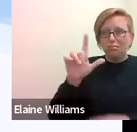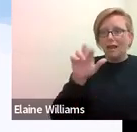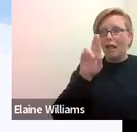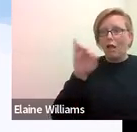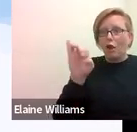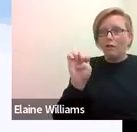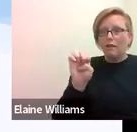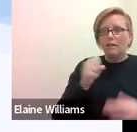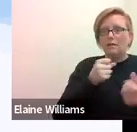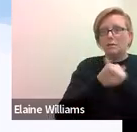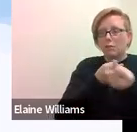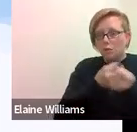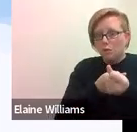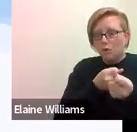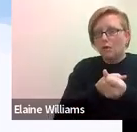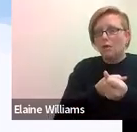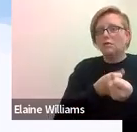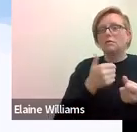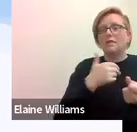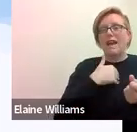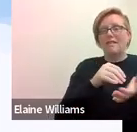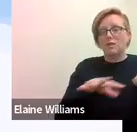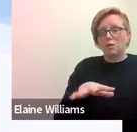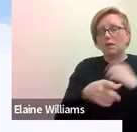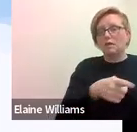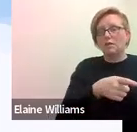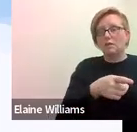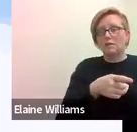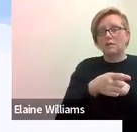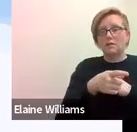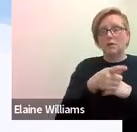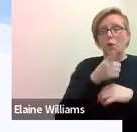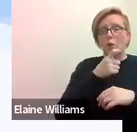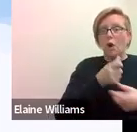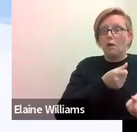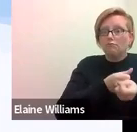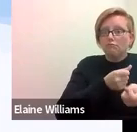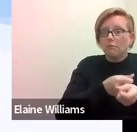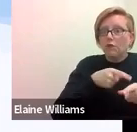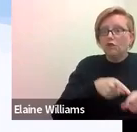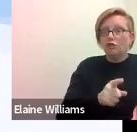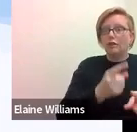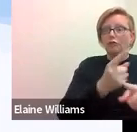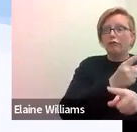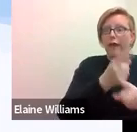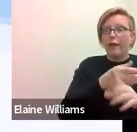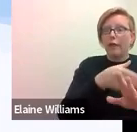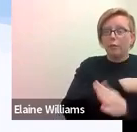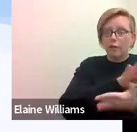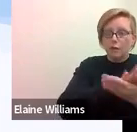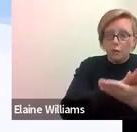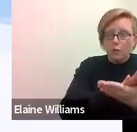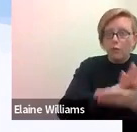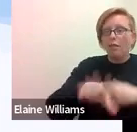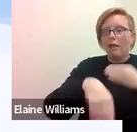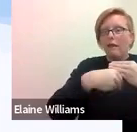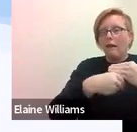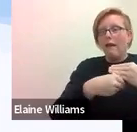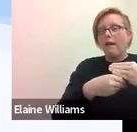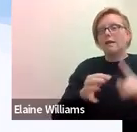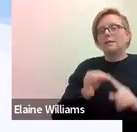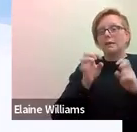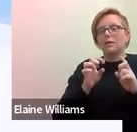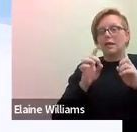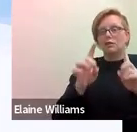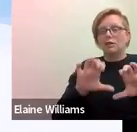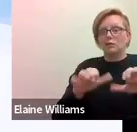So who have, you know, children who are supported in regular pre-K. They've added a special ed classroom for